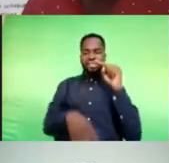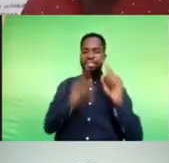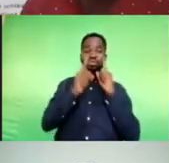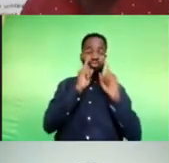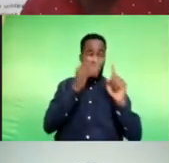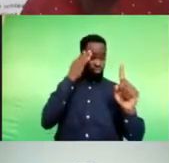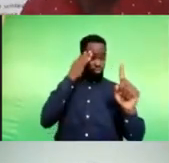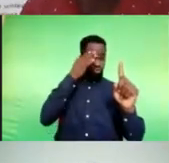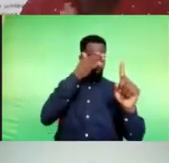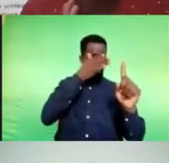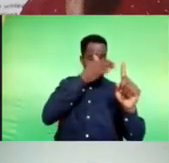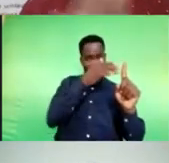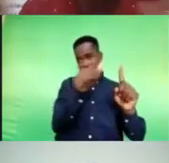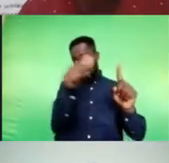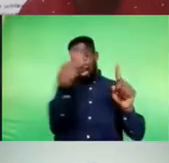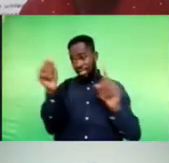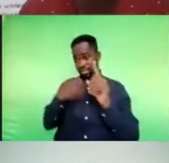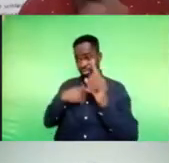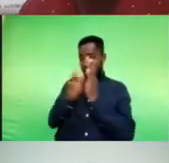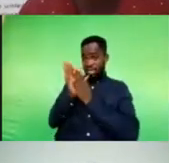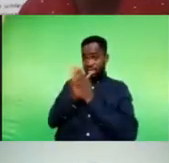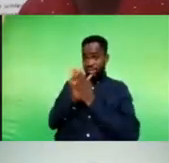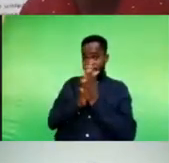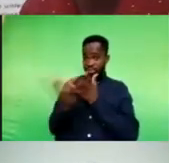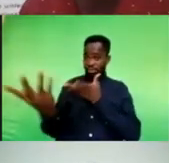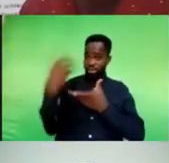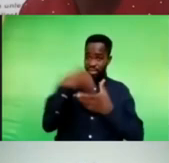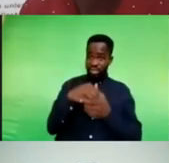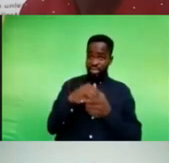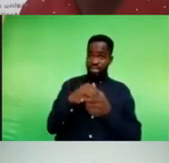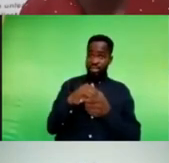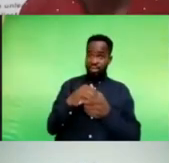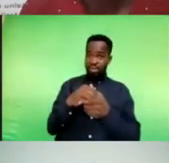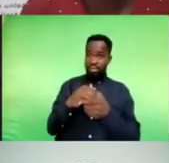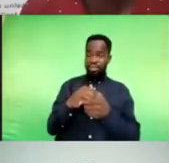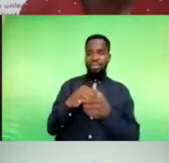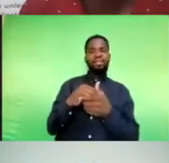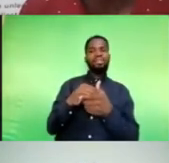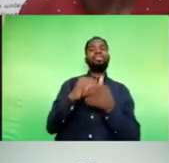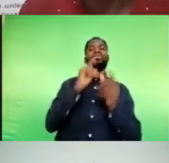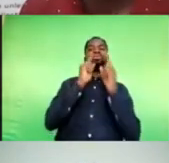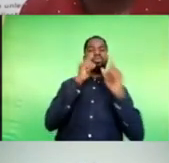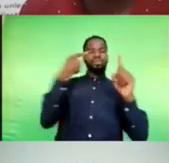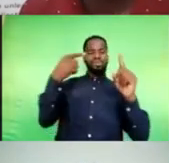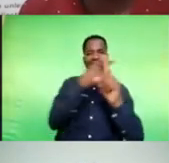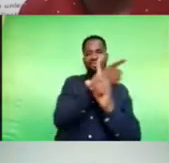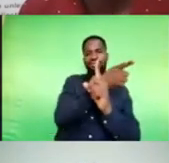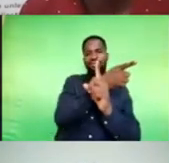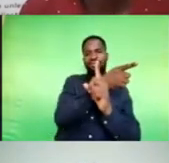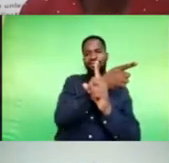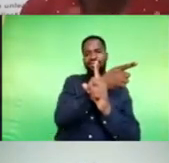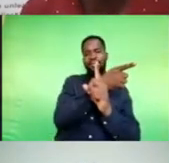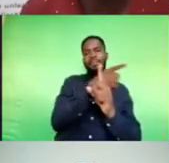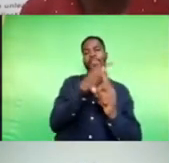bring in the topic of their interest, which is completely outside the context. And some of them,